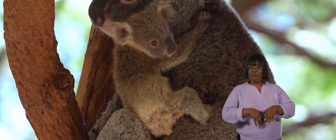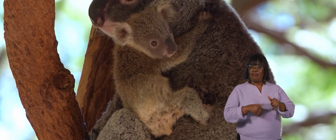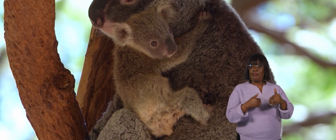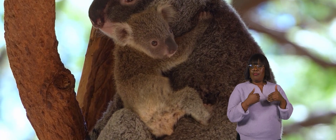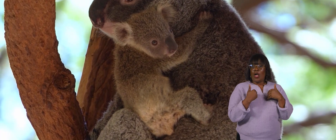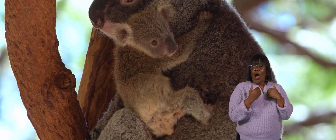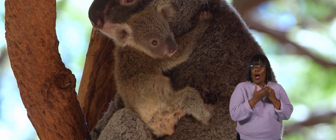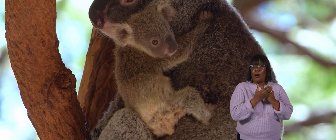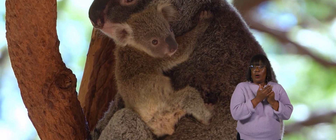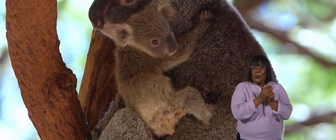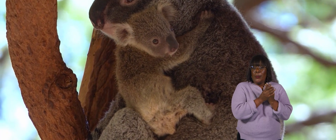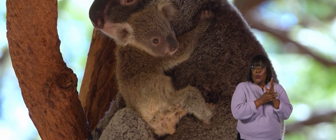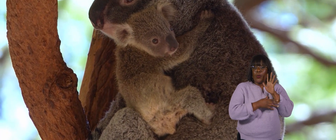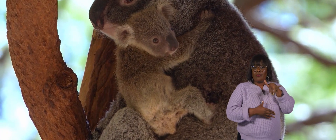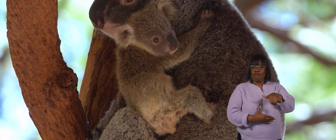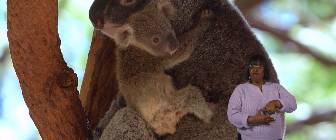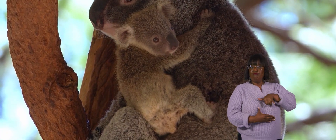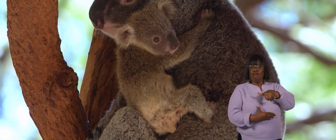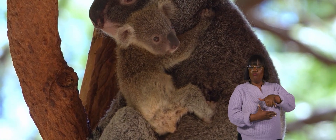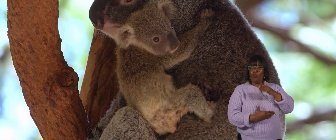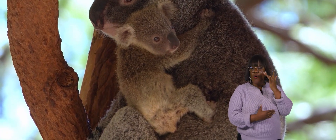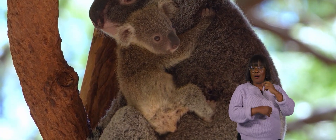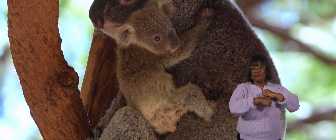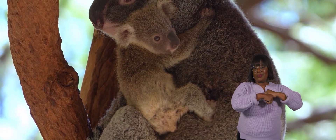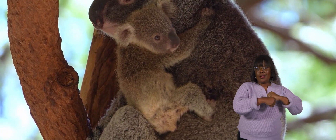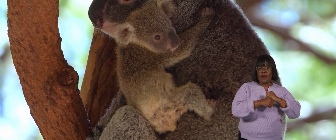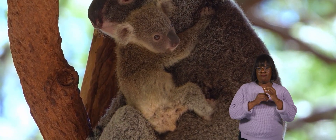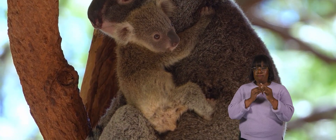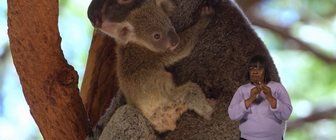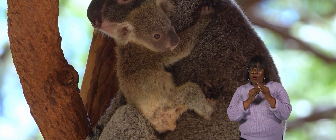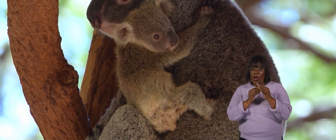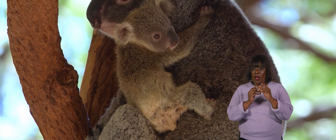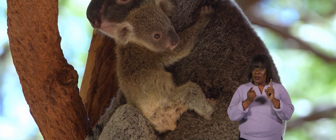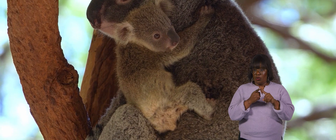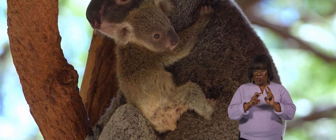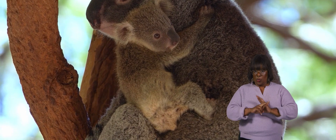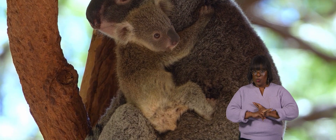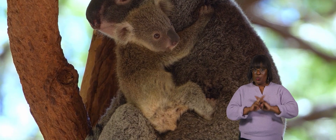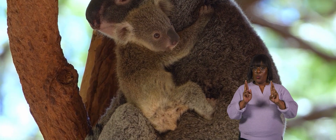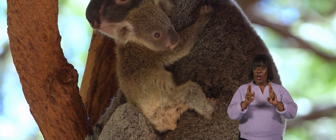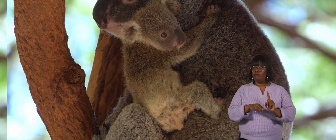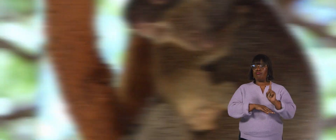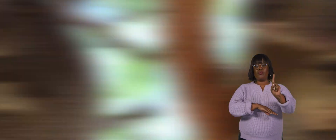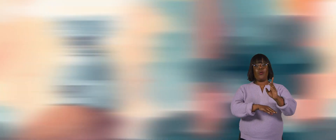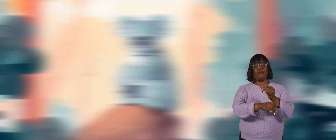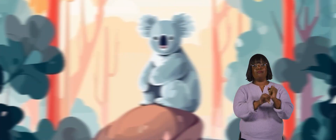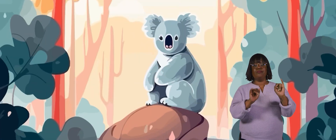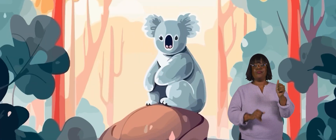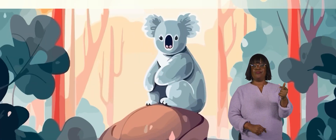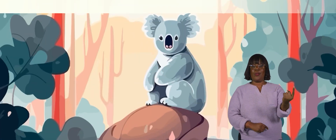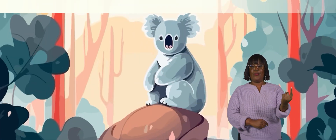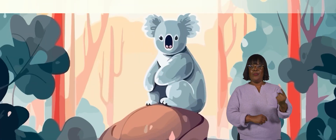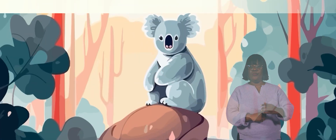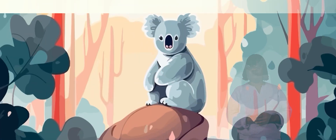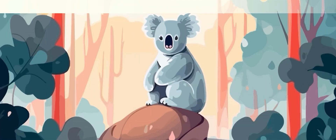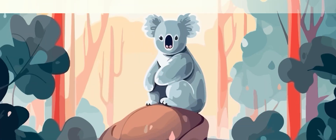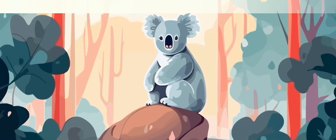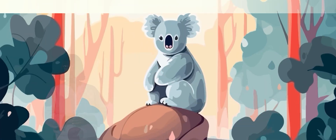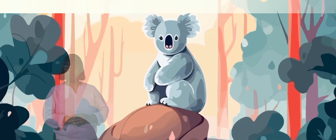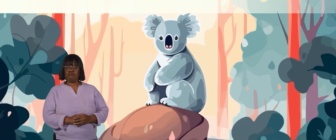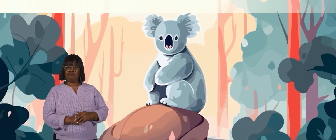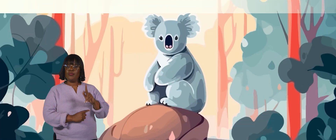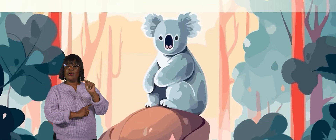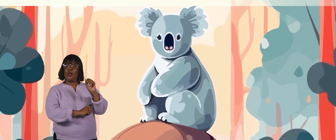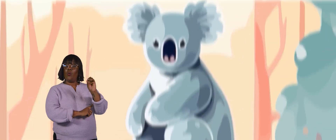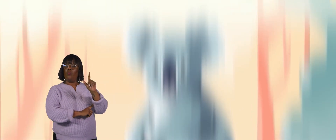koala stays close to its mother for protection and guidance until it's ready to venture on its own. What do koalas